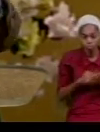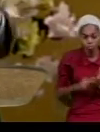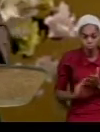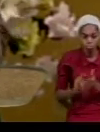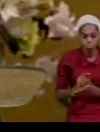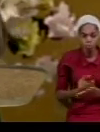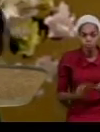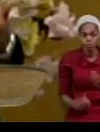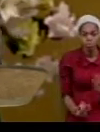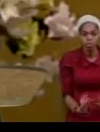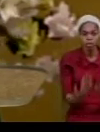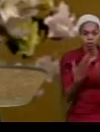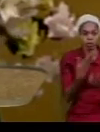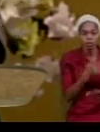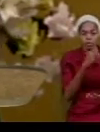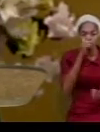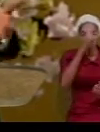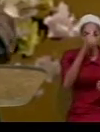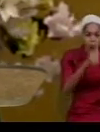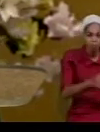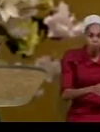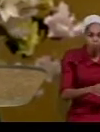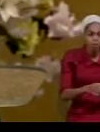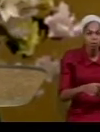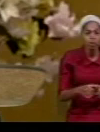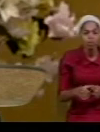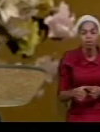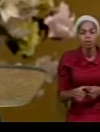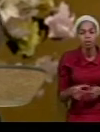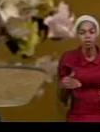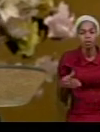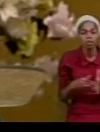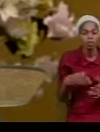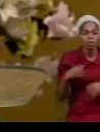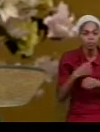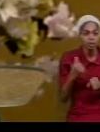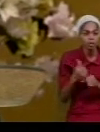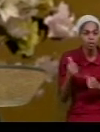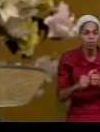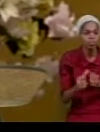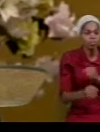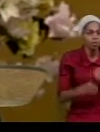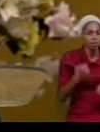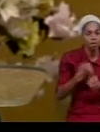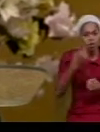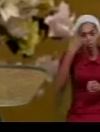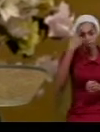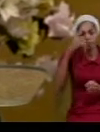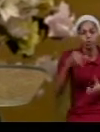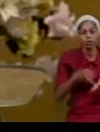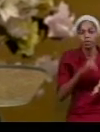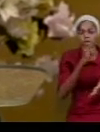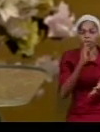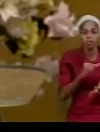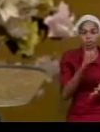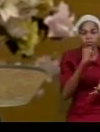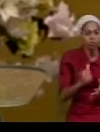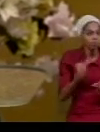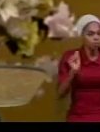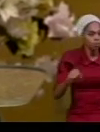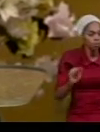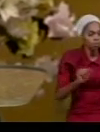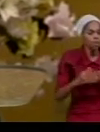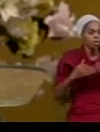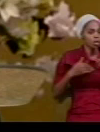is a remembrance again made of sin every year. For it is not possible that the blood of bull and